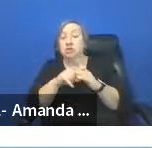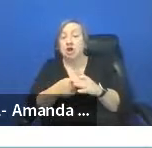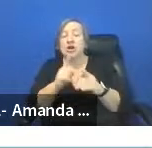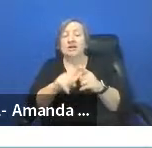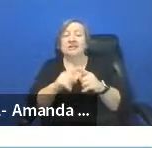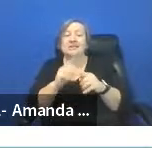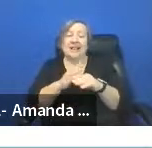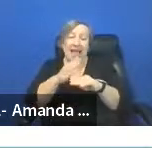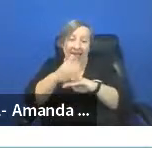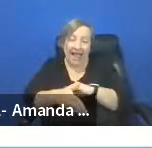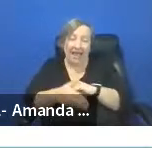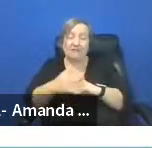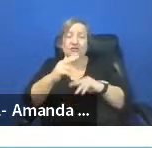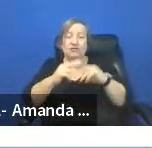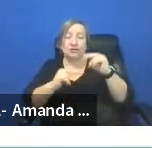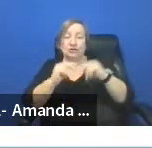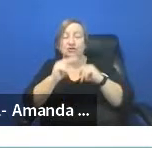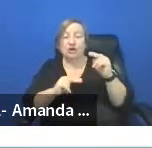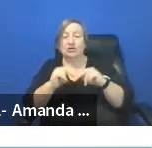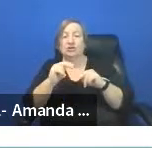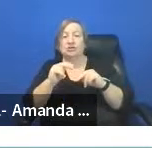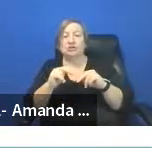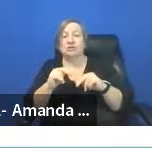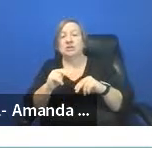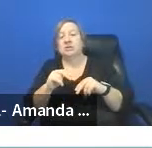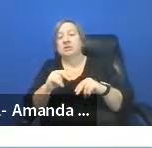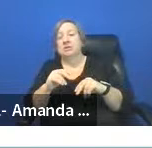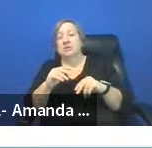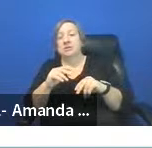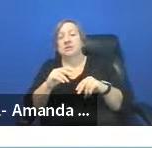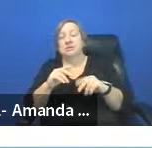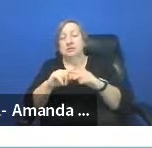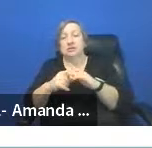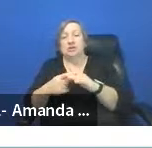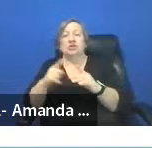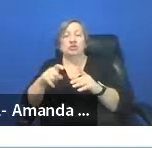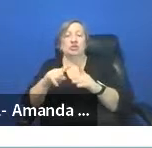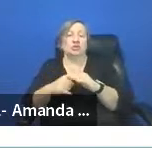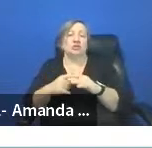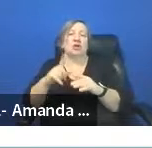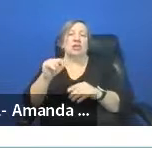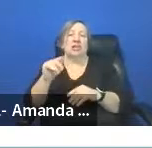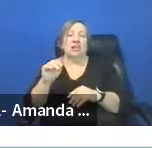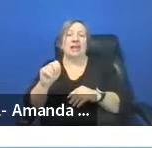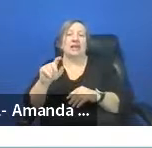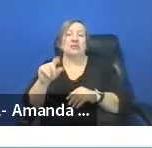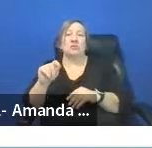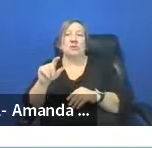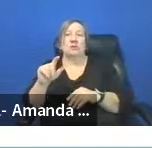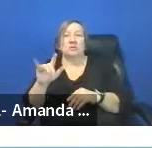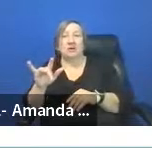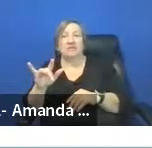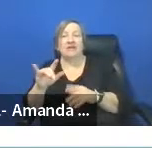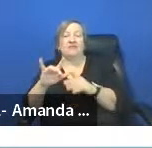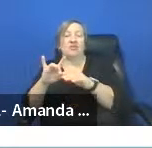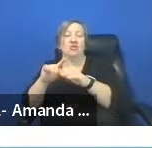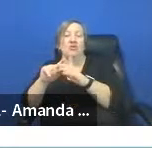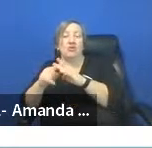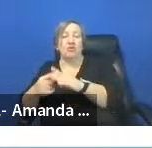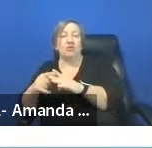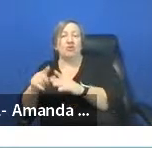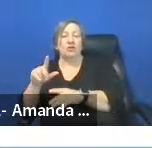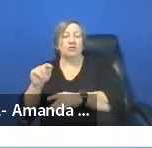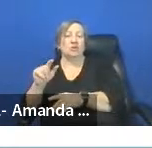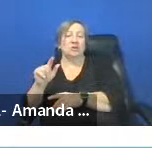after or when construction in the river is starting. So that's supposed to start in late 2025, early 2026, and we don't anticipate